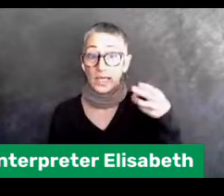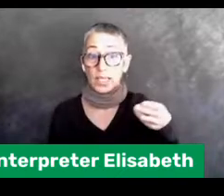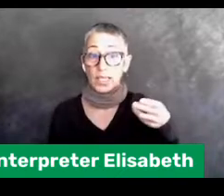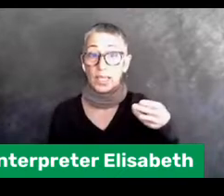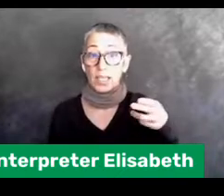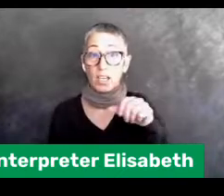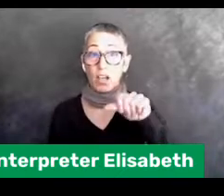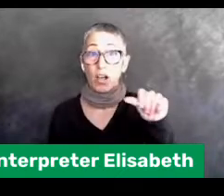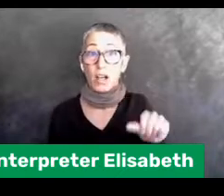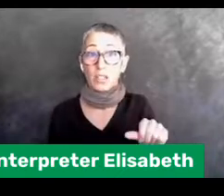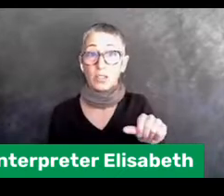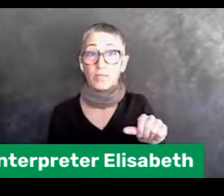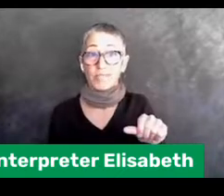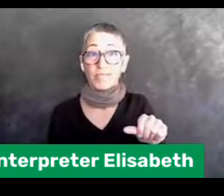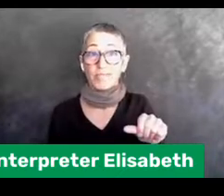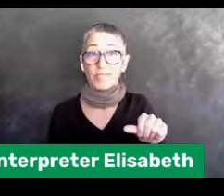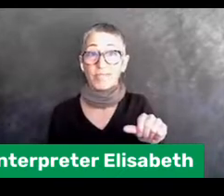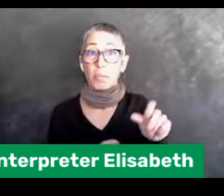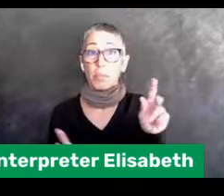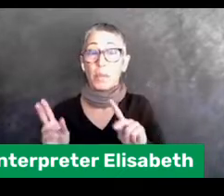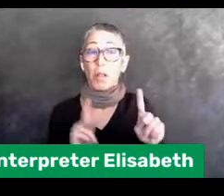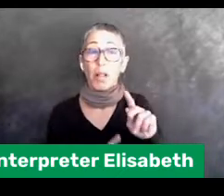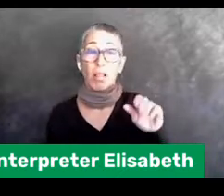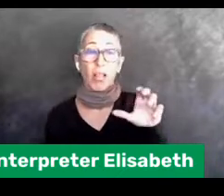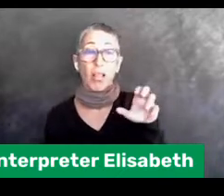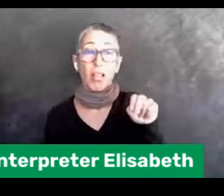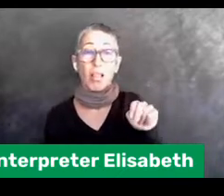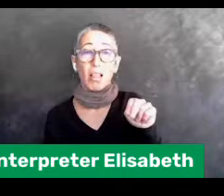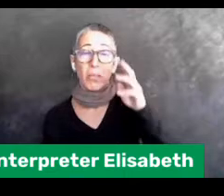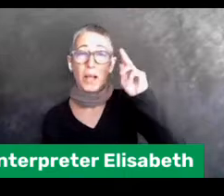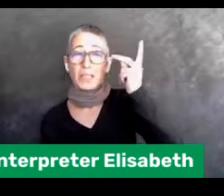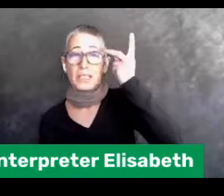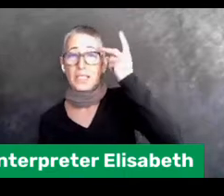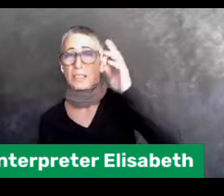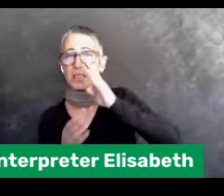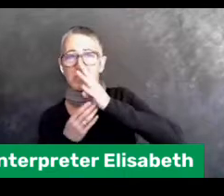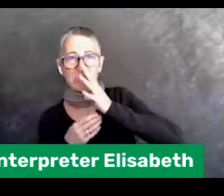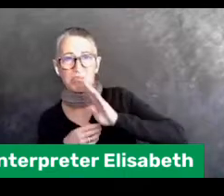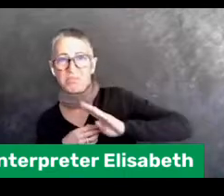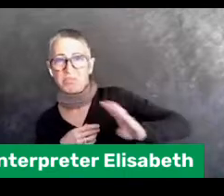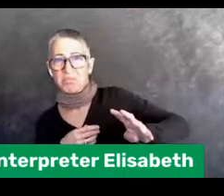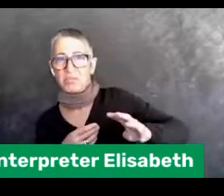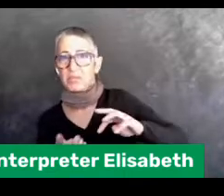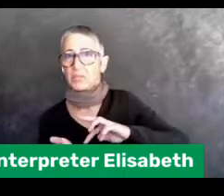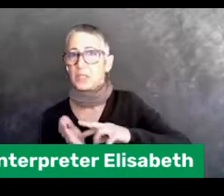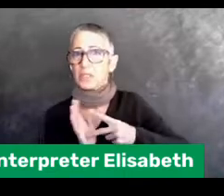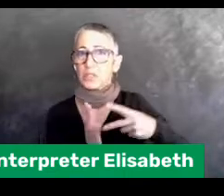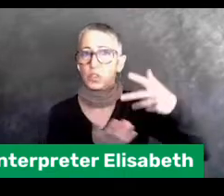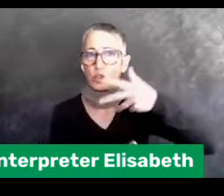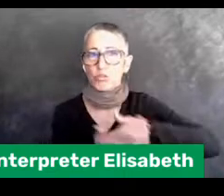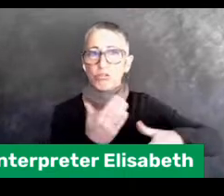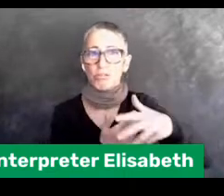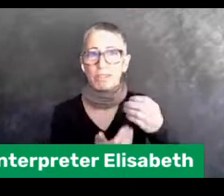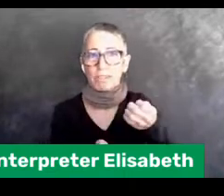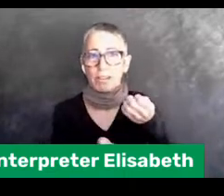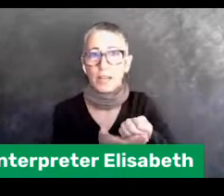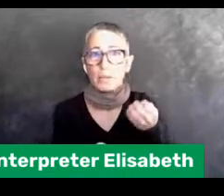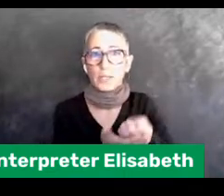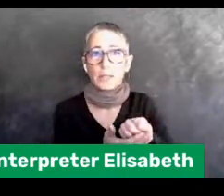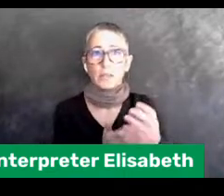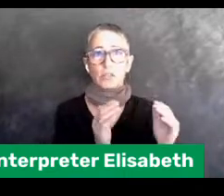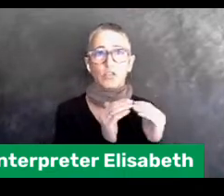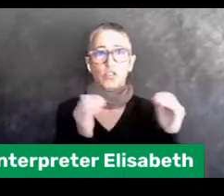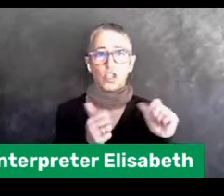from disinvestments and a lack of support, which has resulted in many social and economic challenges. Because of